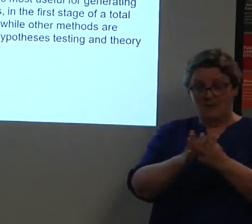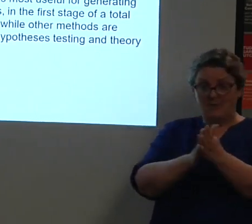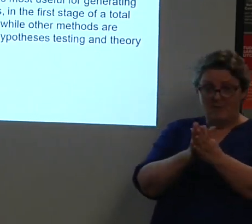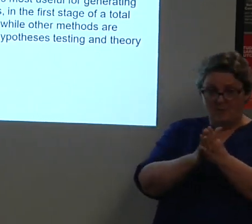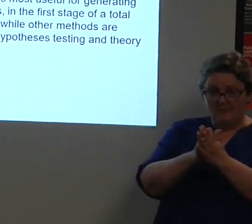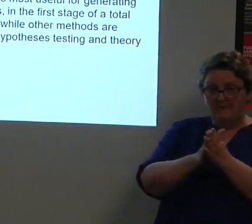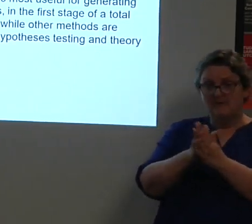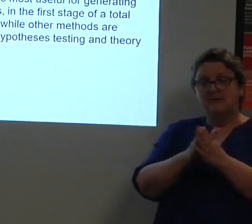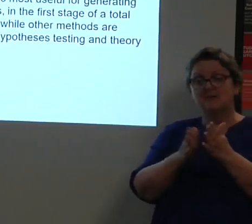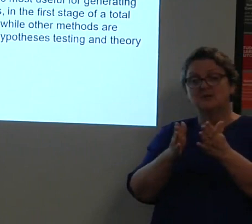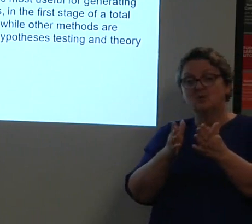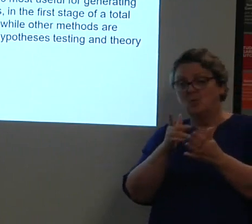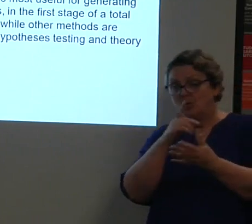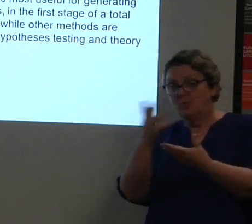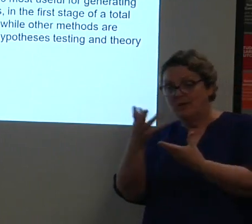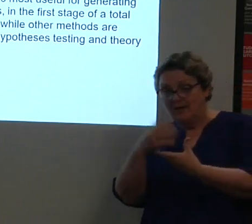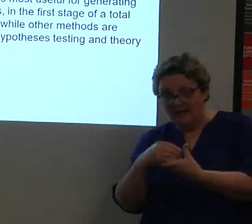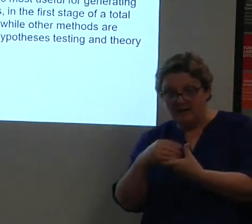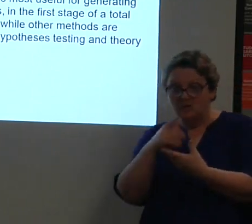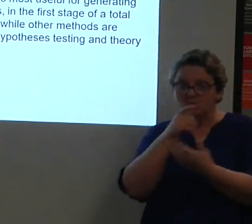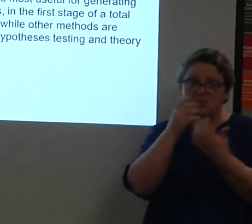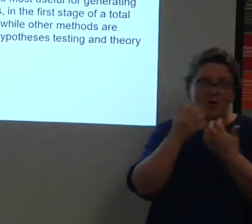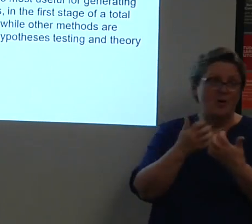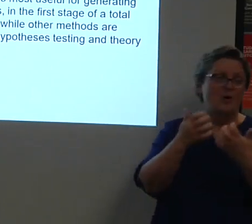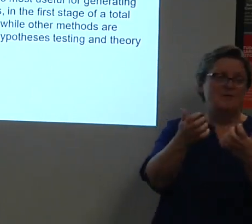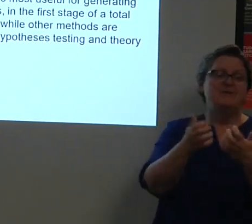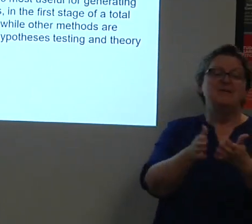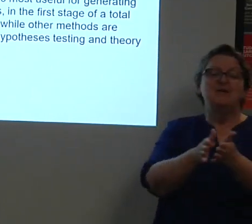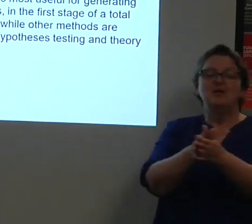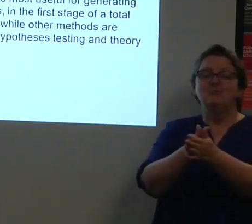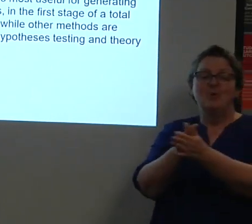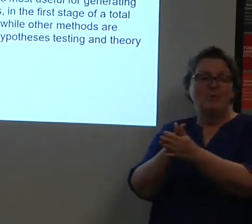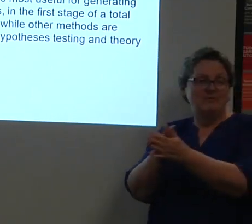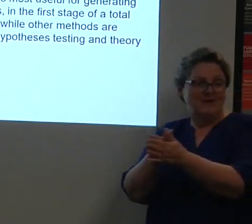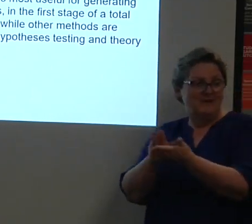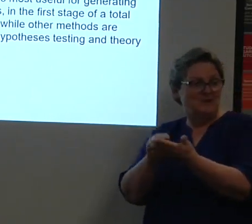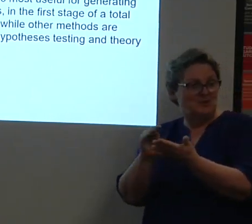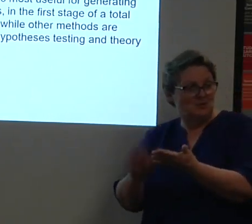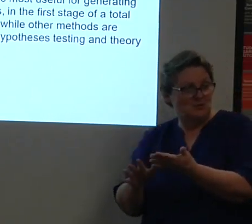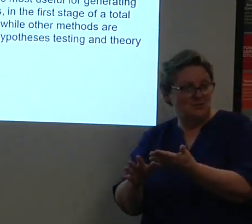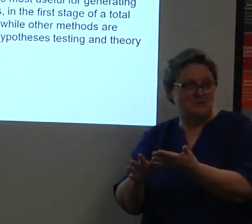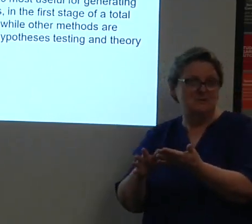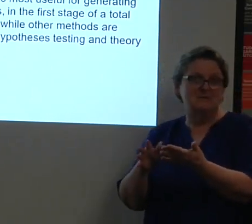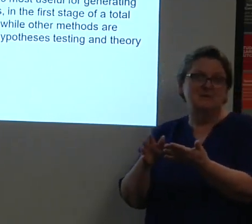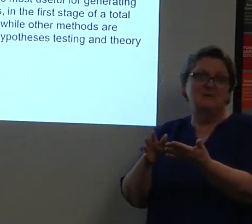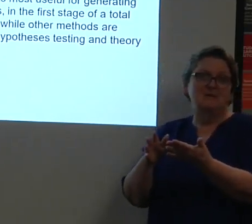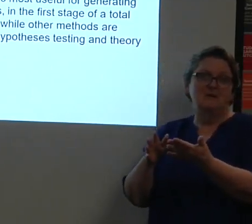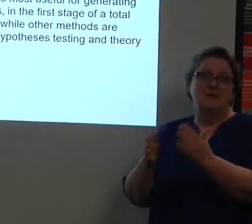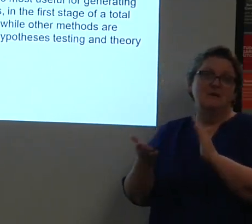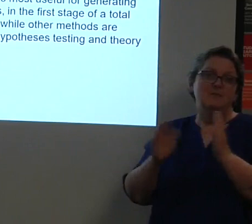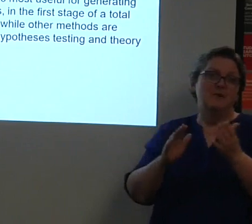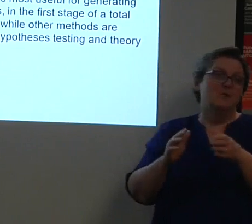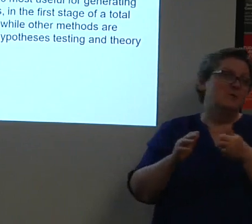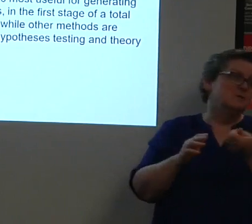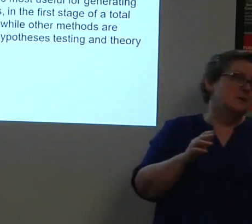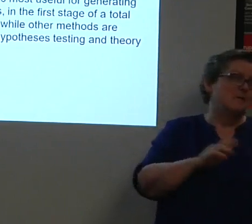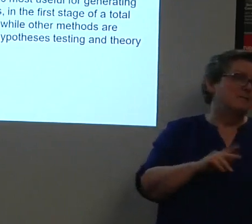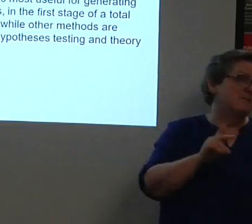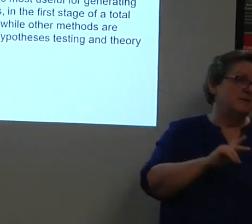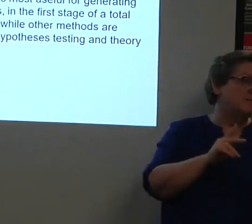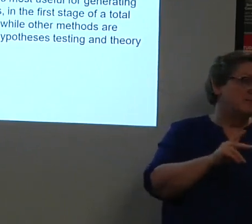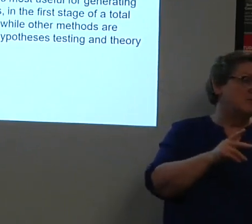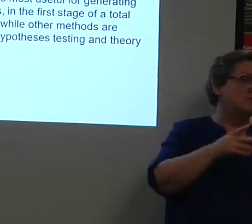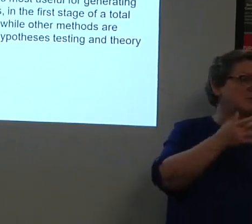engage and who the audience is can often be motivating to different students than the ones who maybe want to write a full research article.